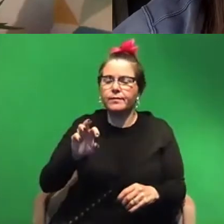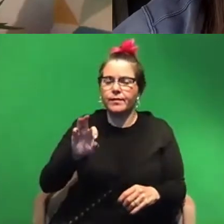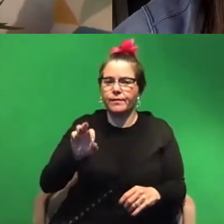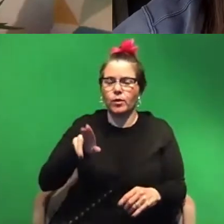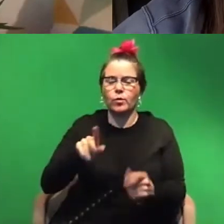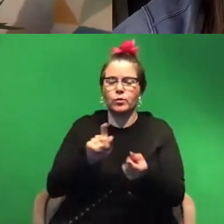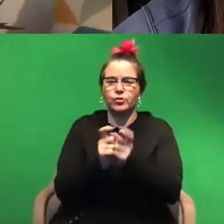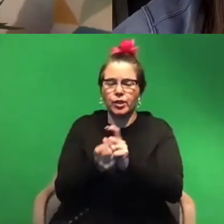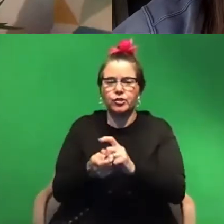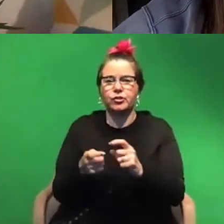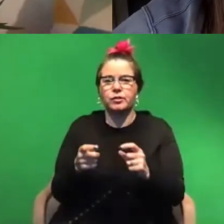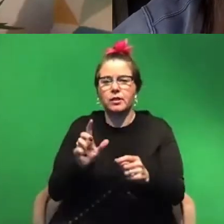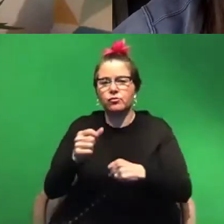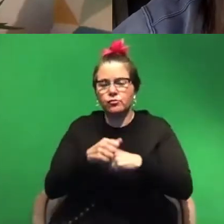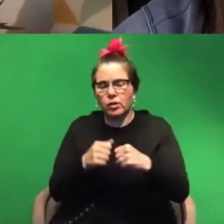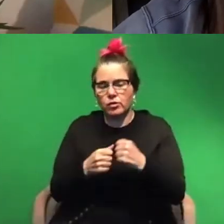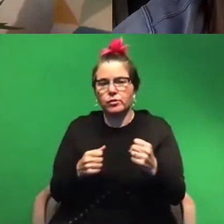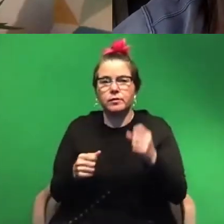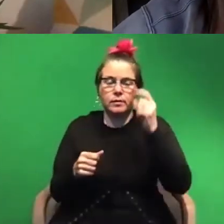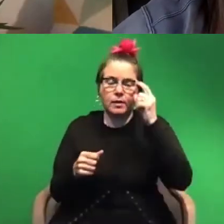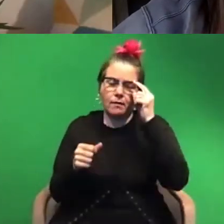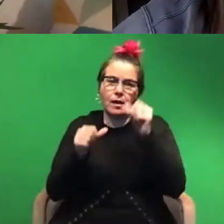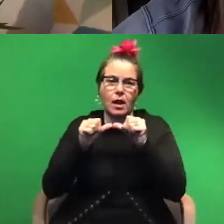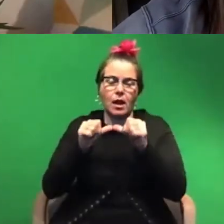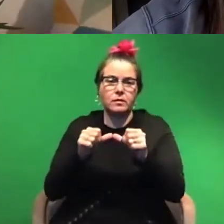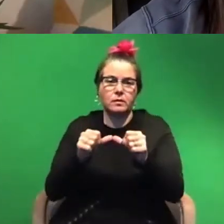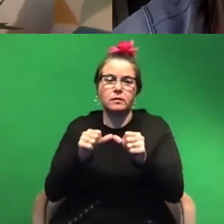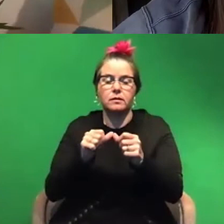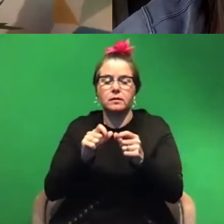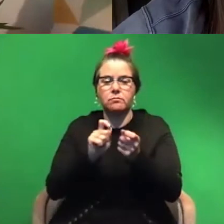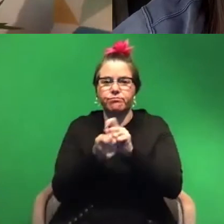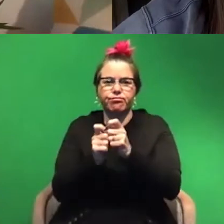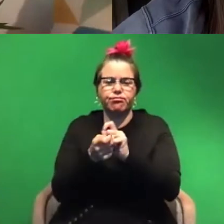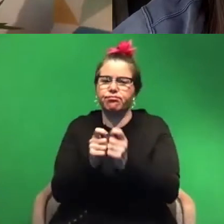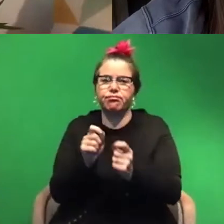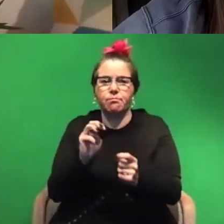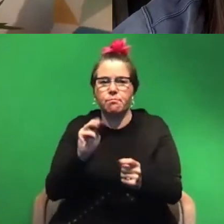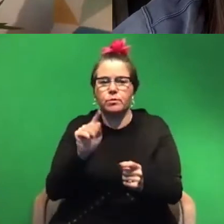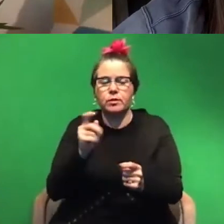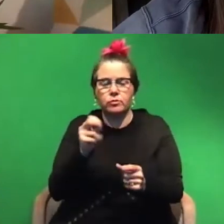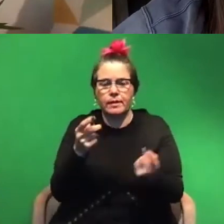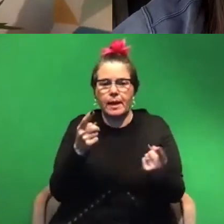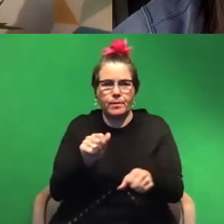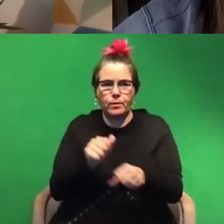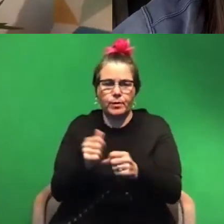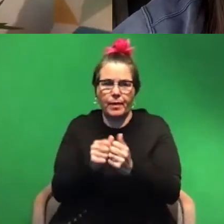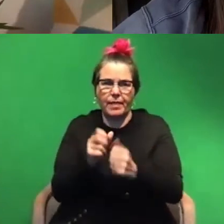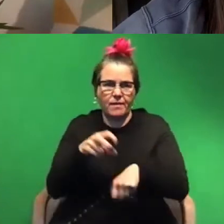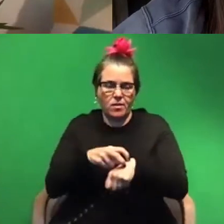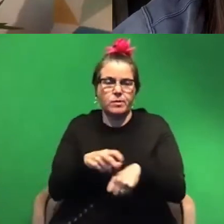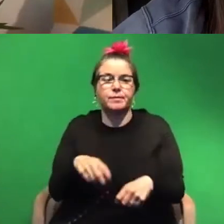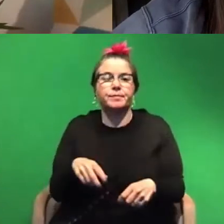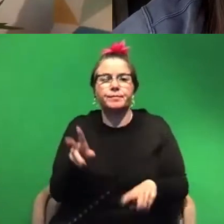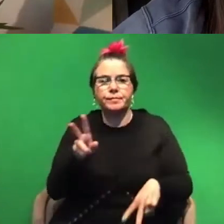changing its structure. So there's constant mutations happening, and so they look at the